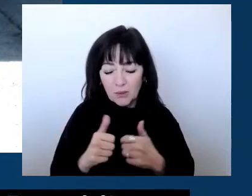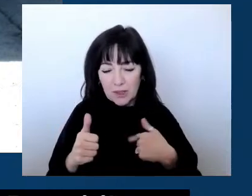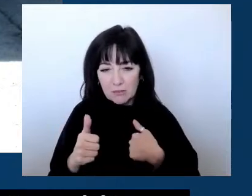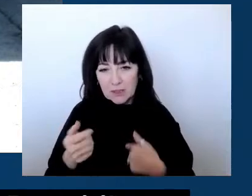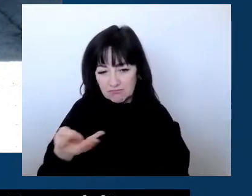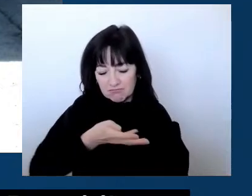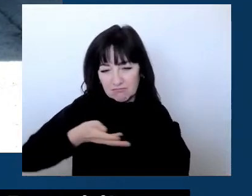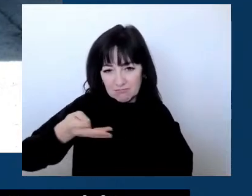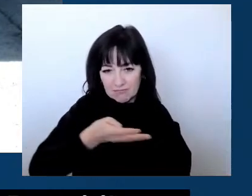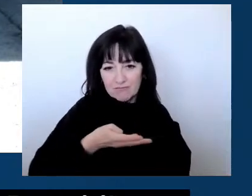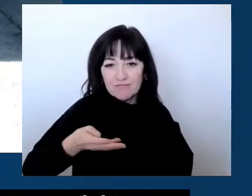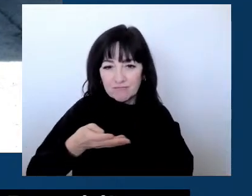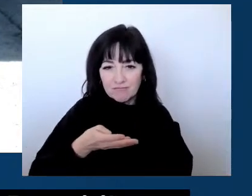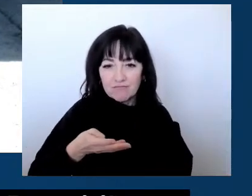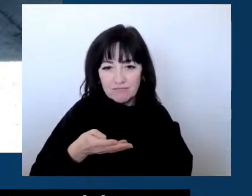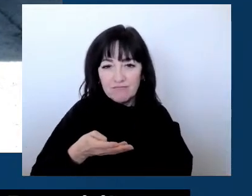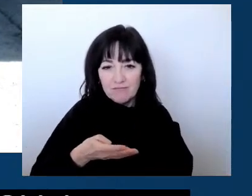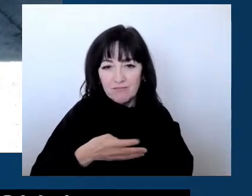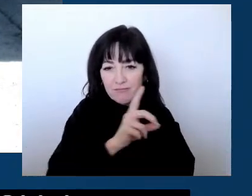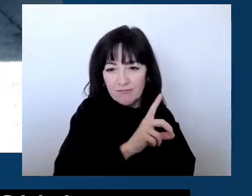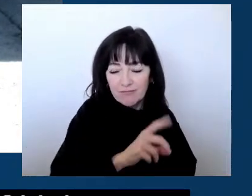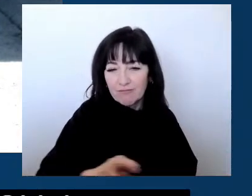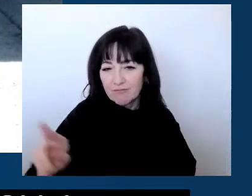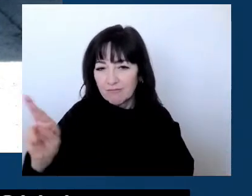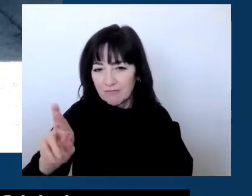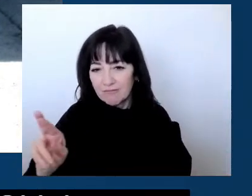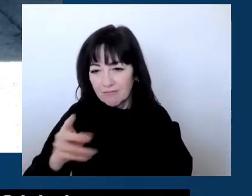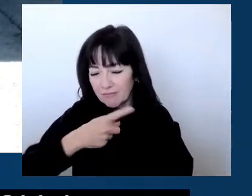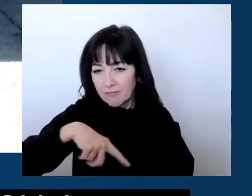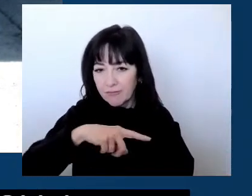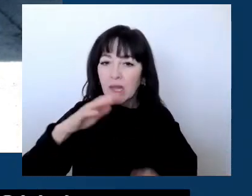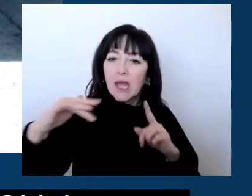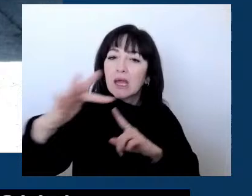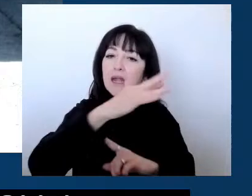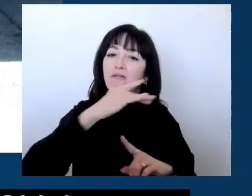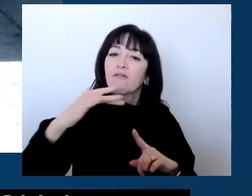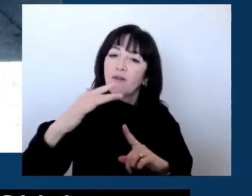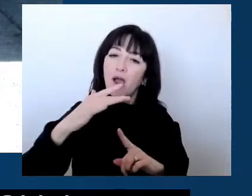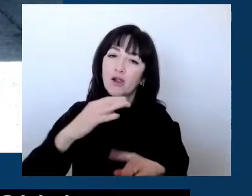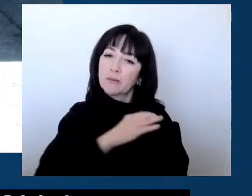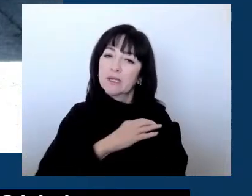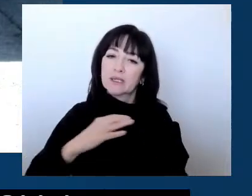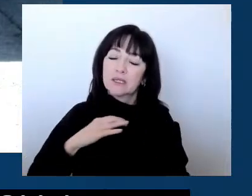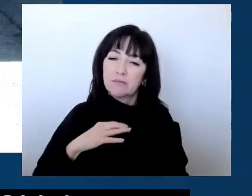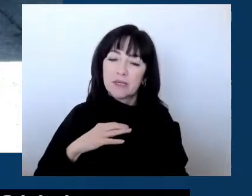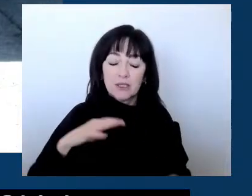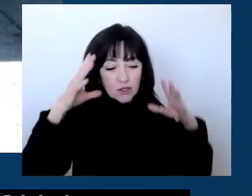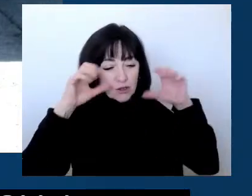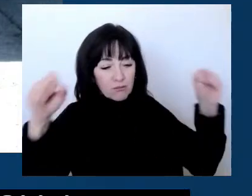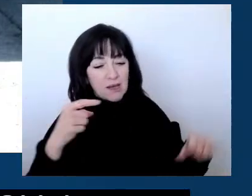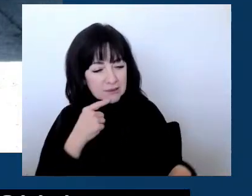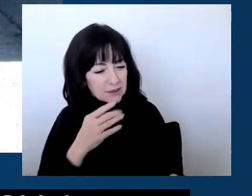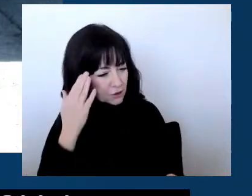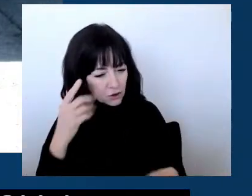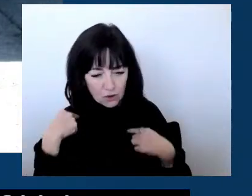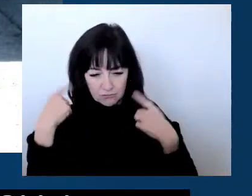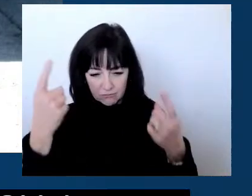on the Environment and Public Works Committee. The president said, he said, for years we've had Transportation